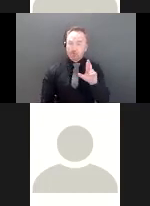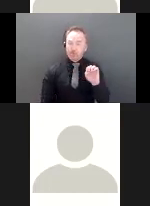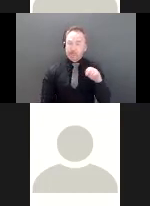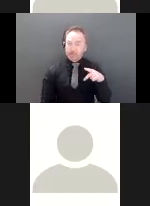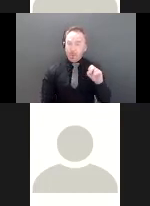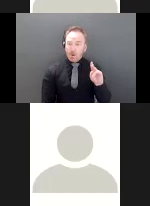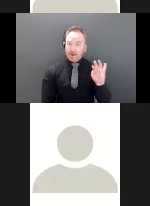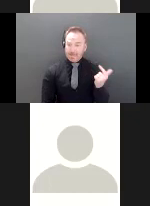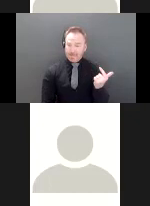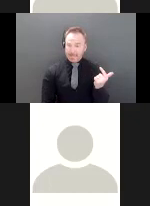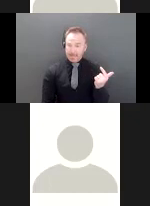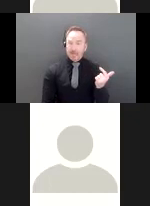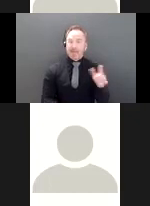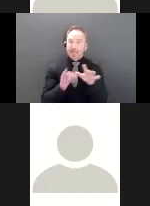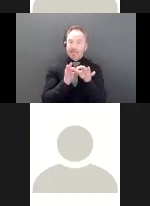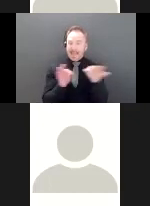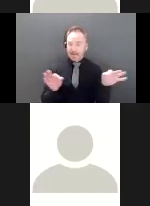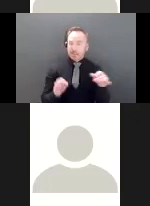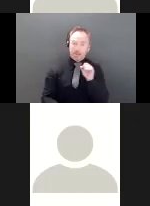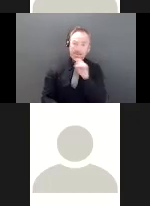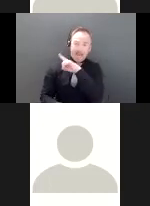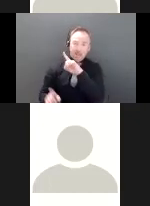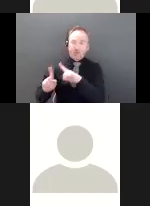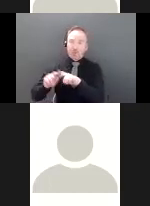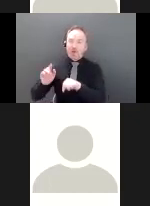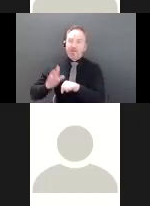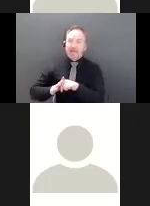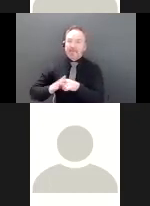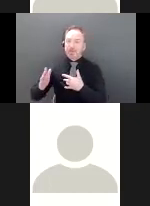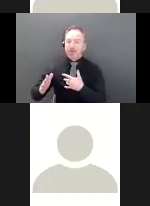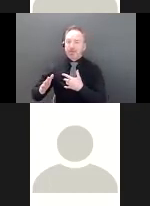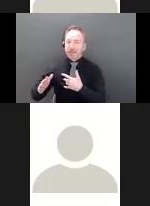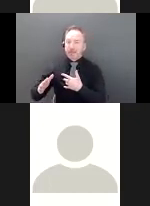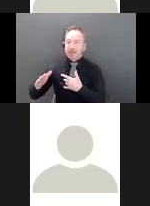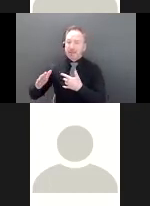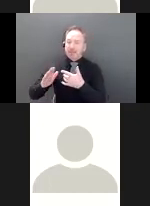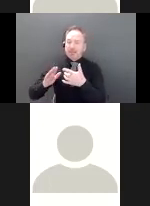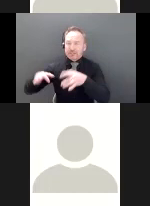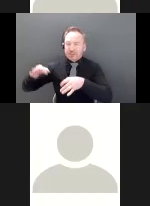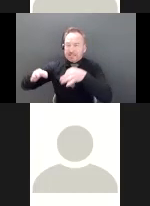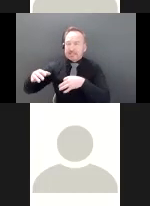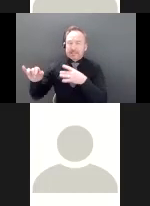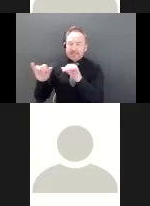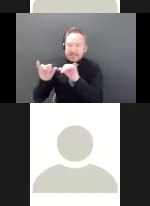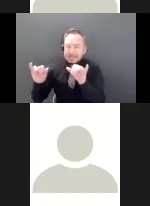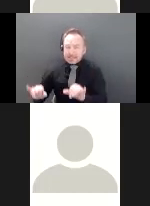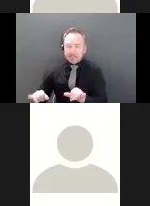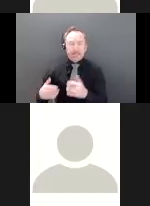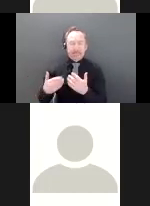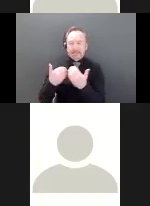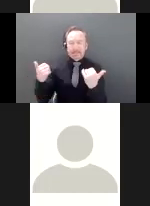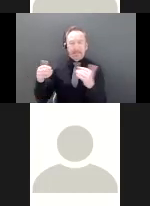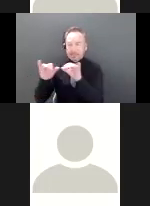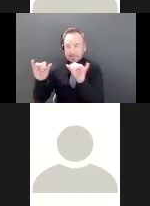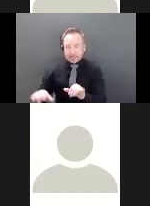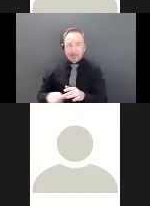that to the justice system? That's a whole other presentation. But in general, people in Ontario were telling